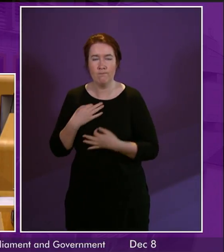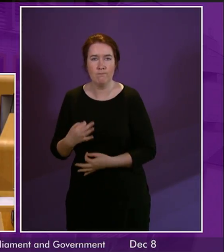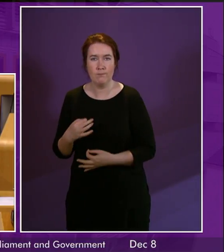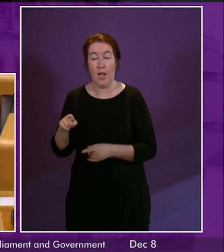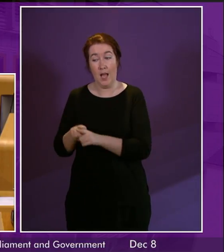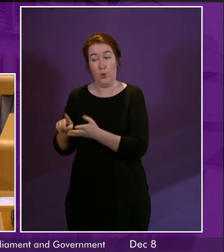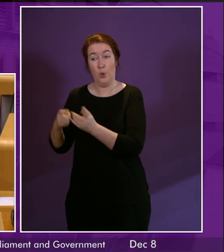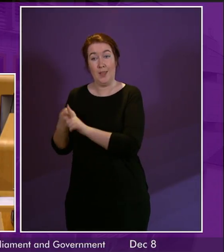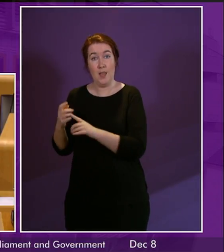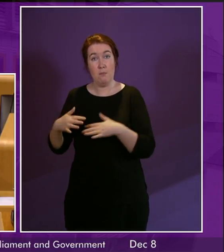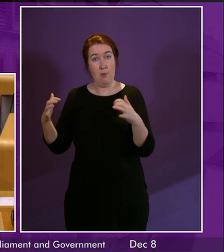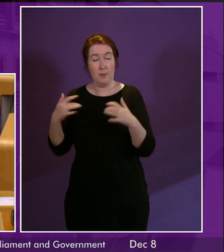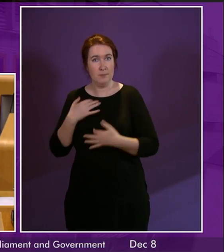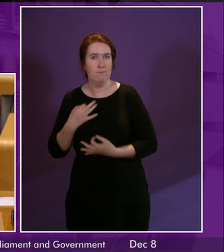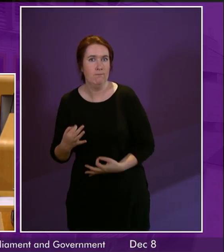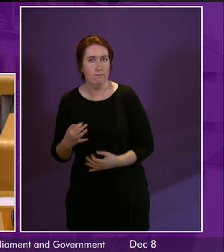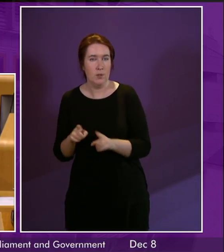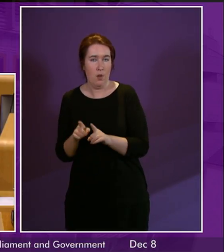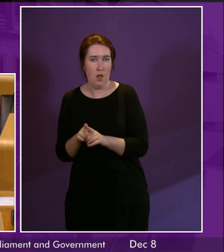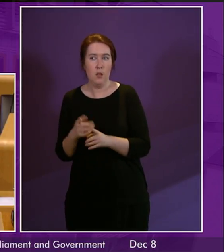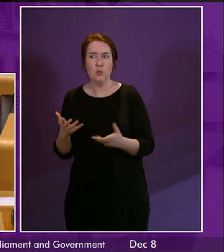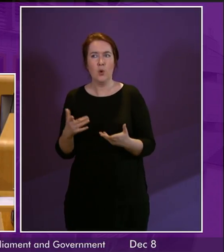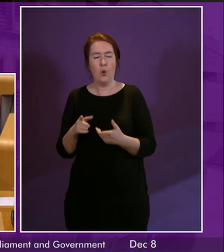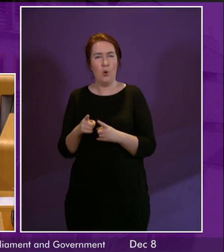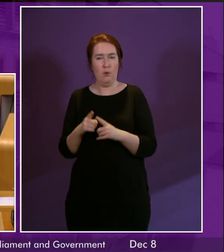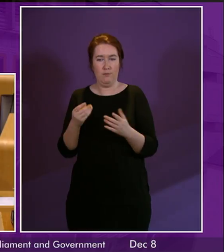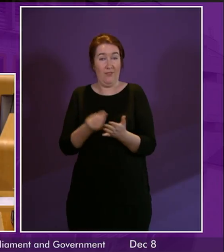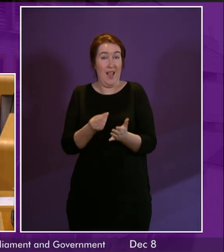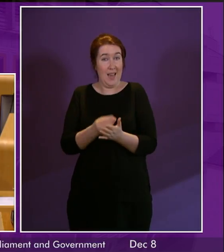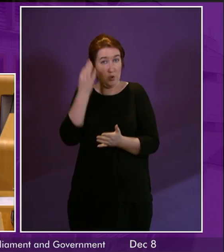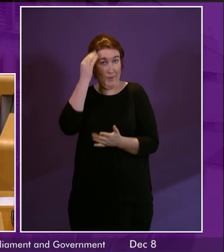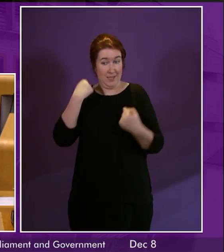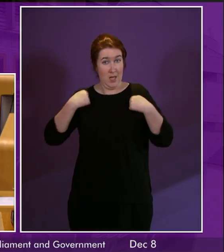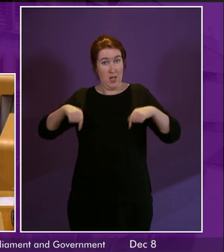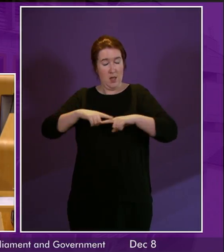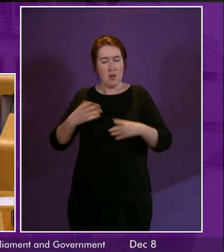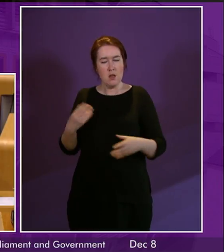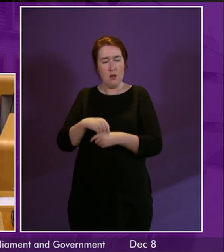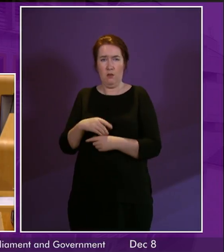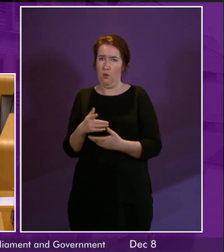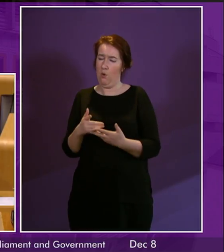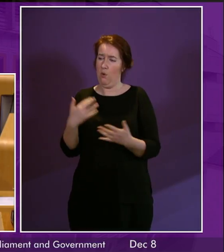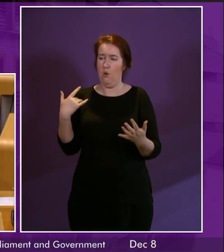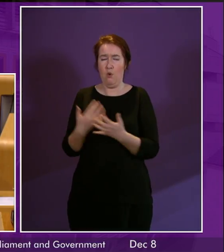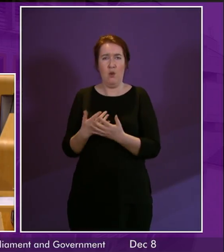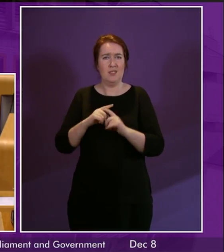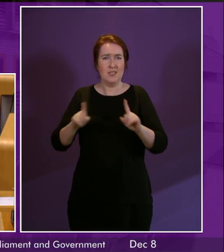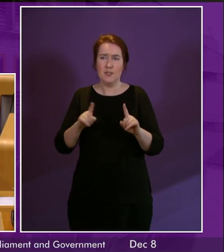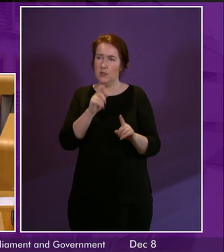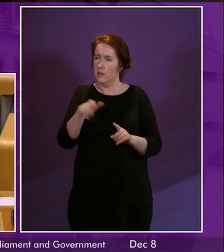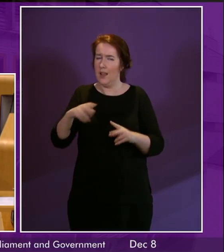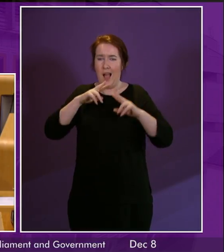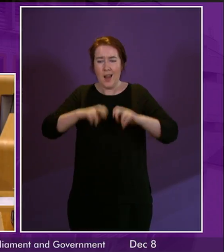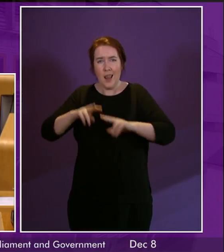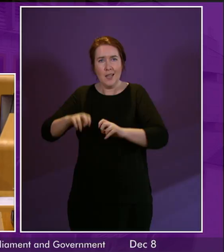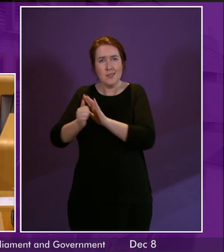UK Parliament. And on the Finance Committee, we've had no shortage of analysts come before us in recent